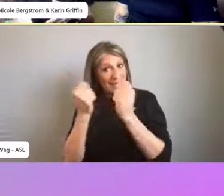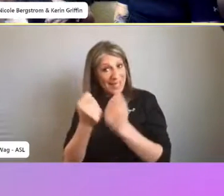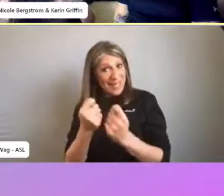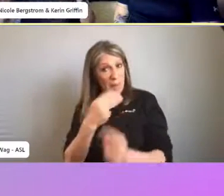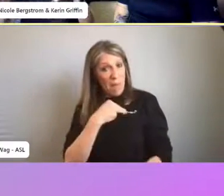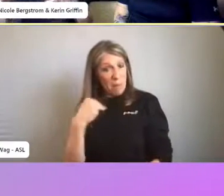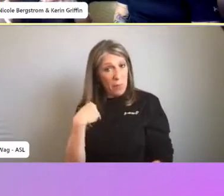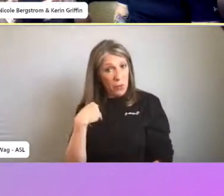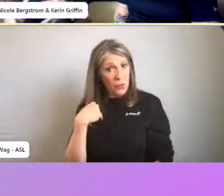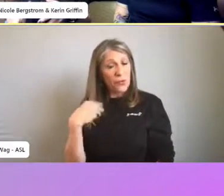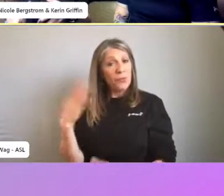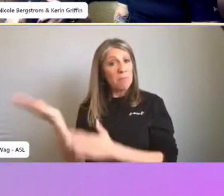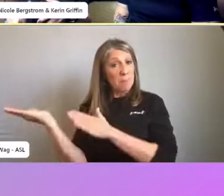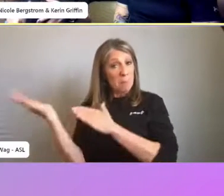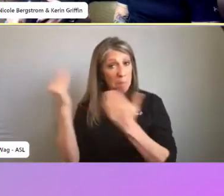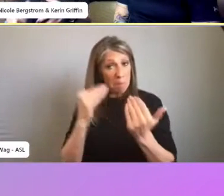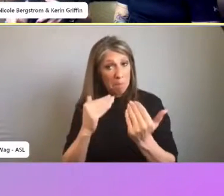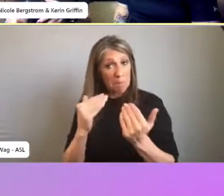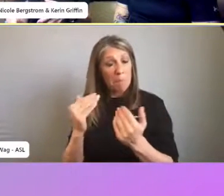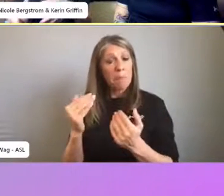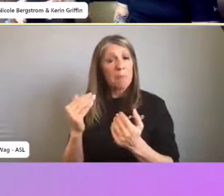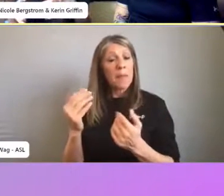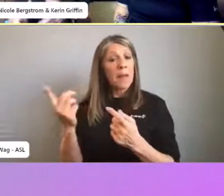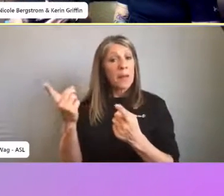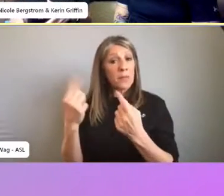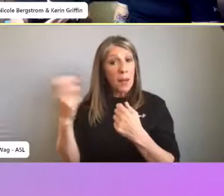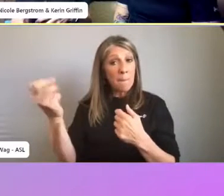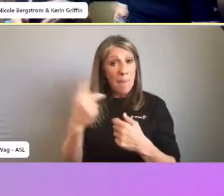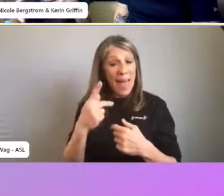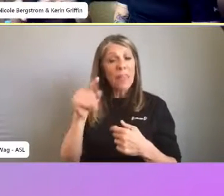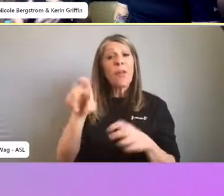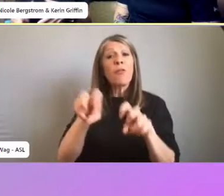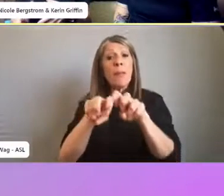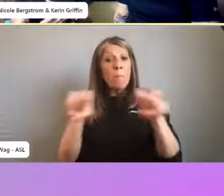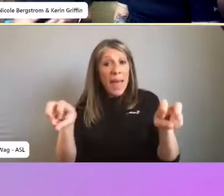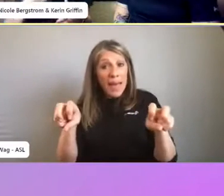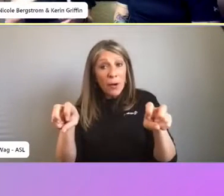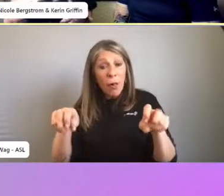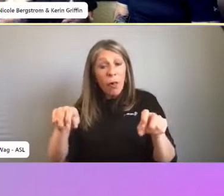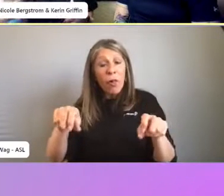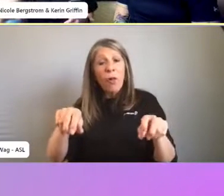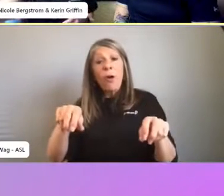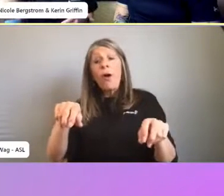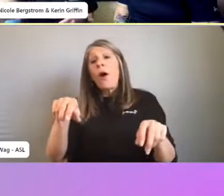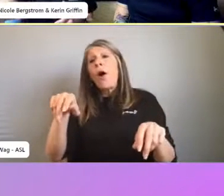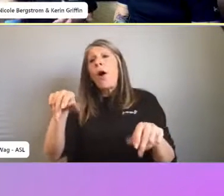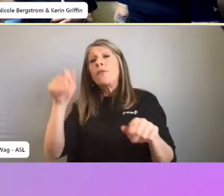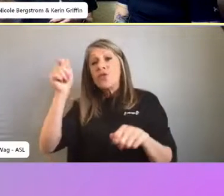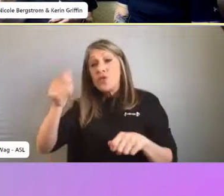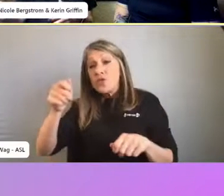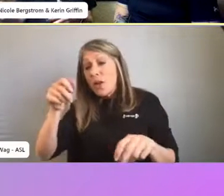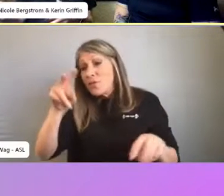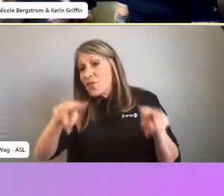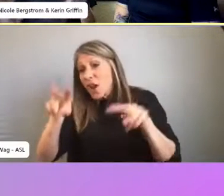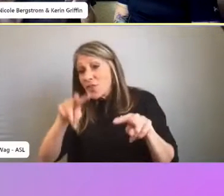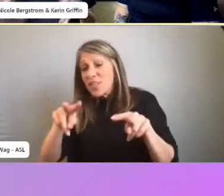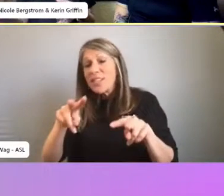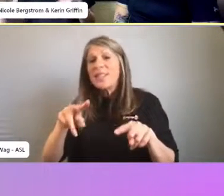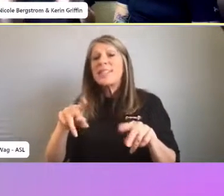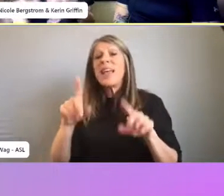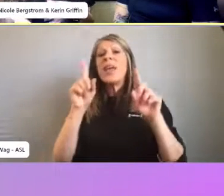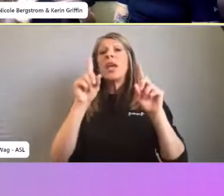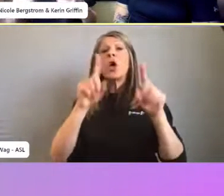of the room, and they serve as the panel of judges who go around to each of the games